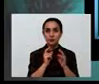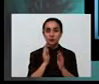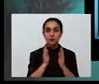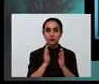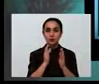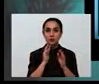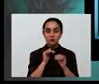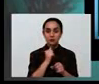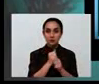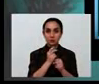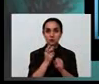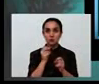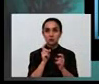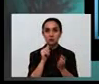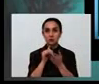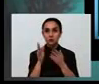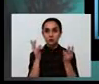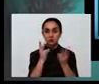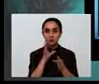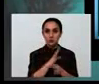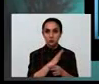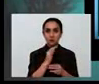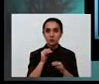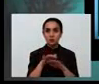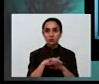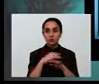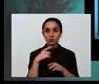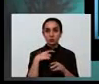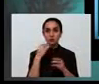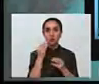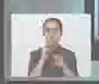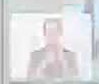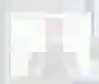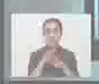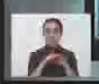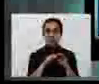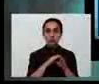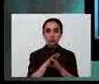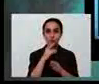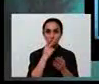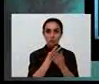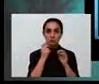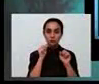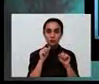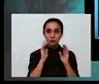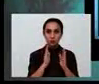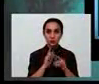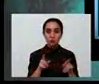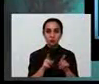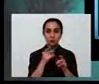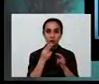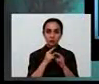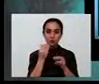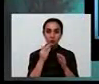to'g'ri keldi. Avvalo, jamoa xo'jaliklari tugatilganligini biz aziz o'quvchilar ko'rishimiz mumkin ekan. Bu